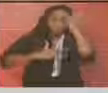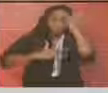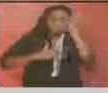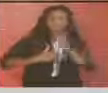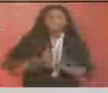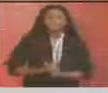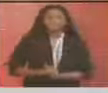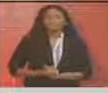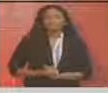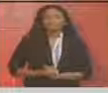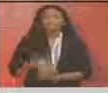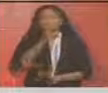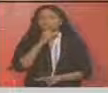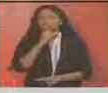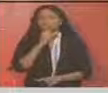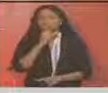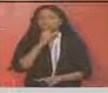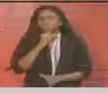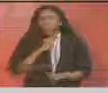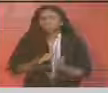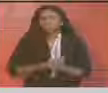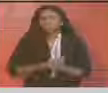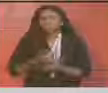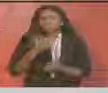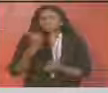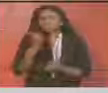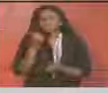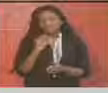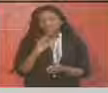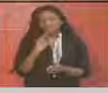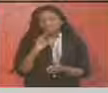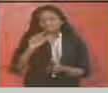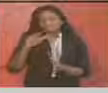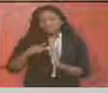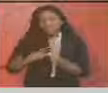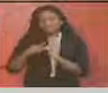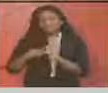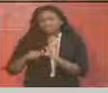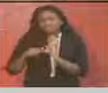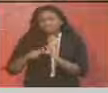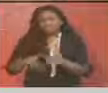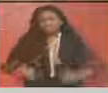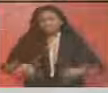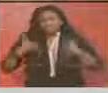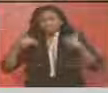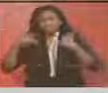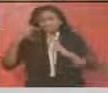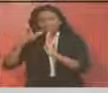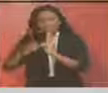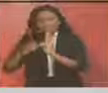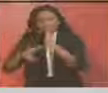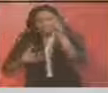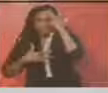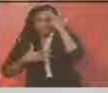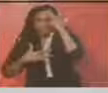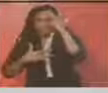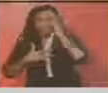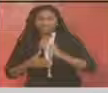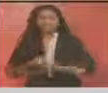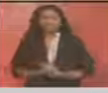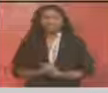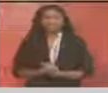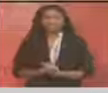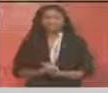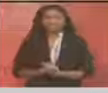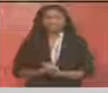total age breakdown, less than 25, we have 17.3%, 25 to 49, 55.2%, accounting for the majority